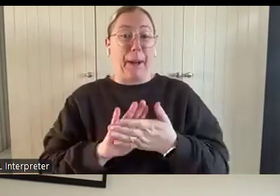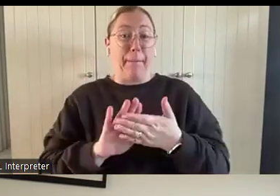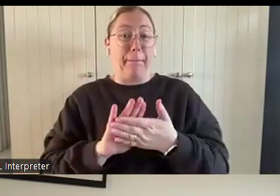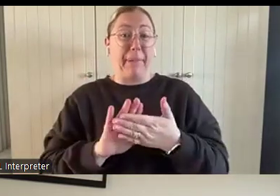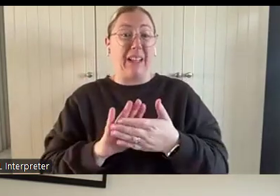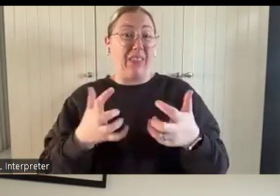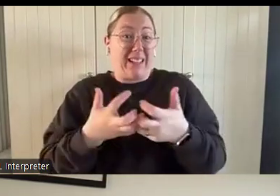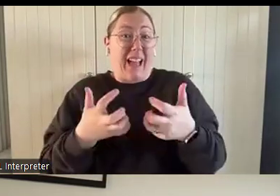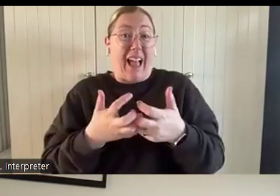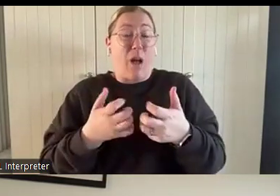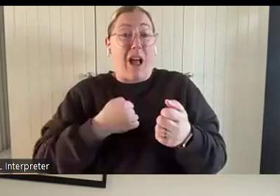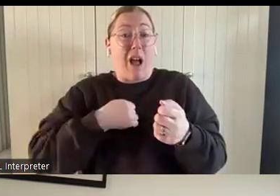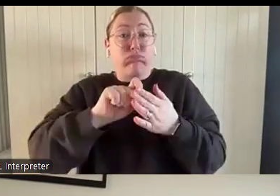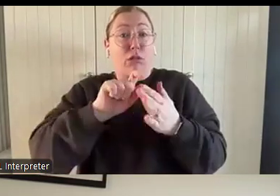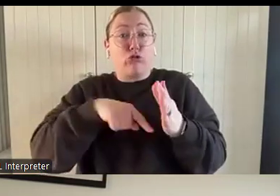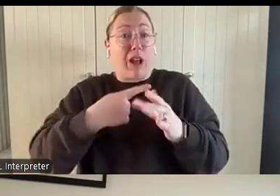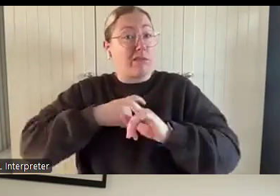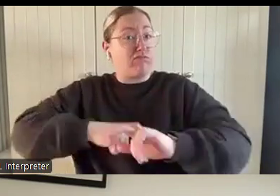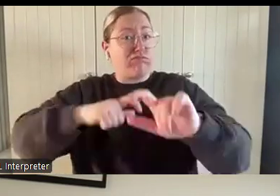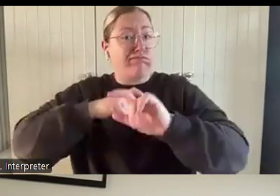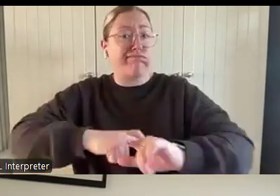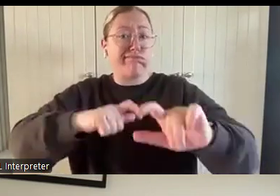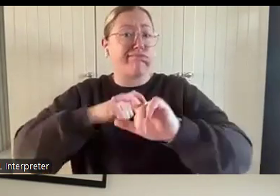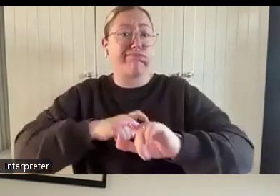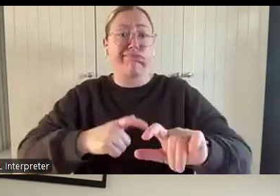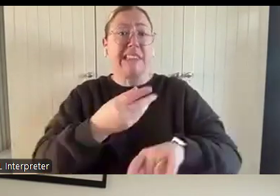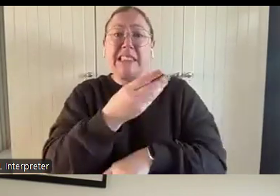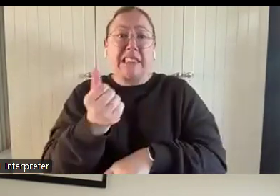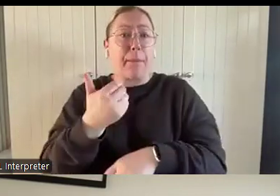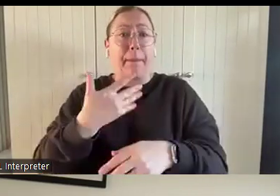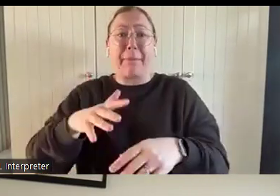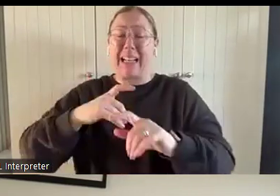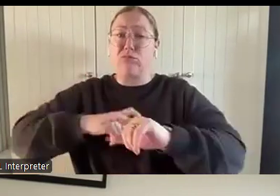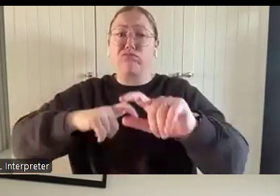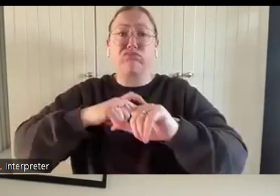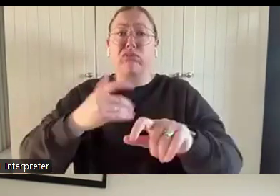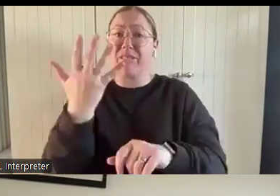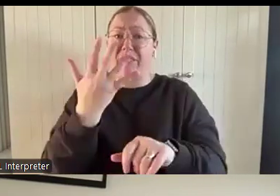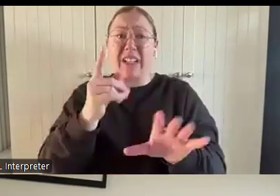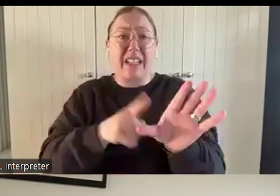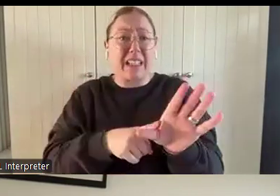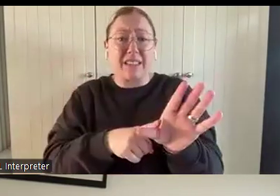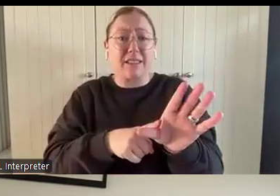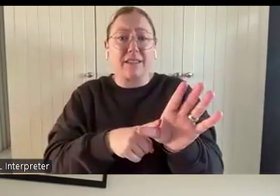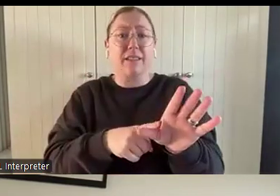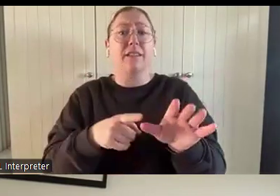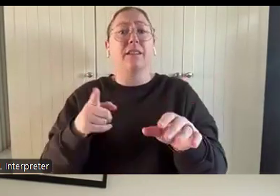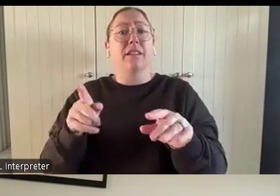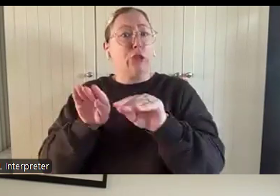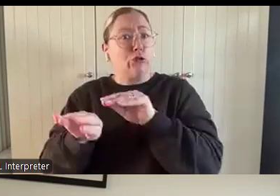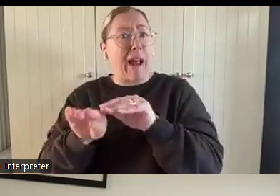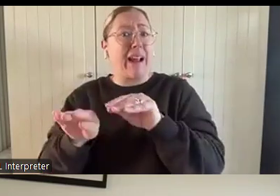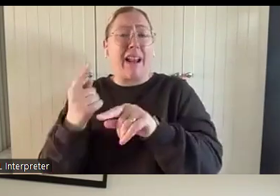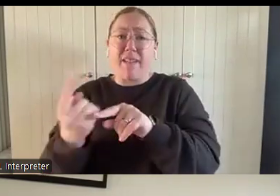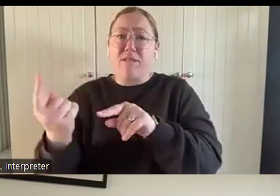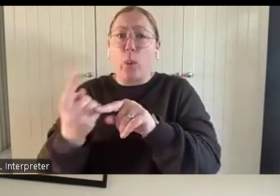on for 15 years. There are 40 plus members. They train regularly every week. They attend function. They put money into